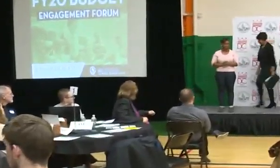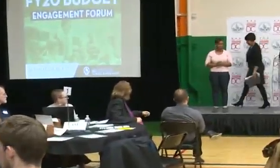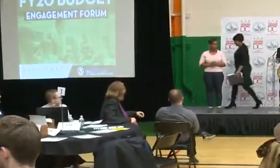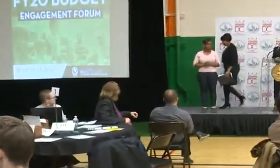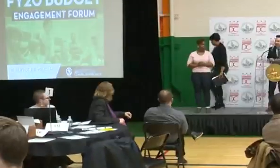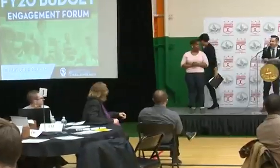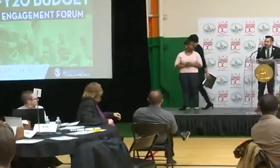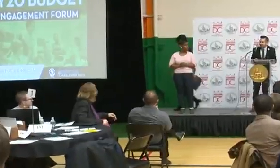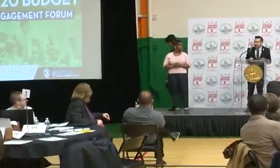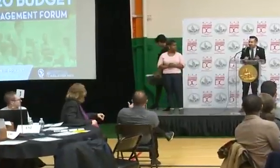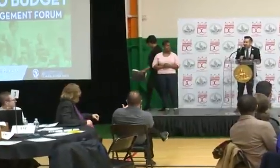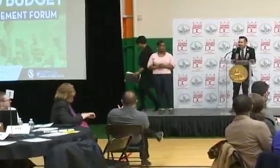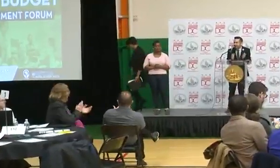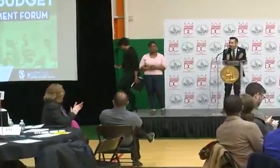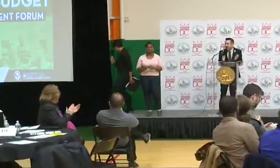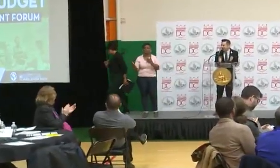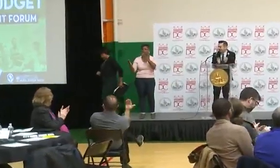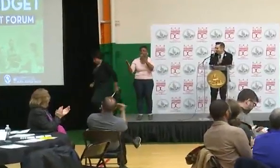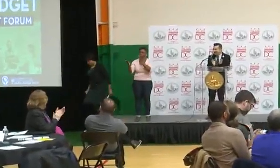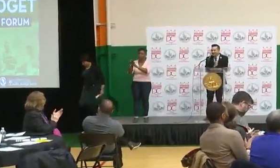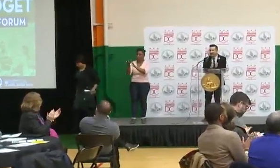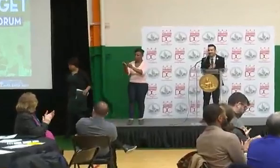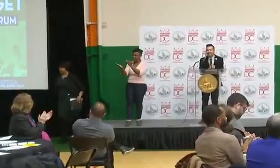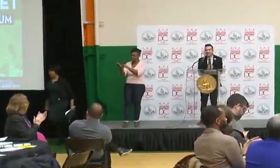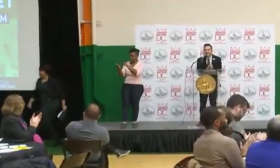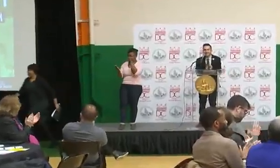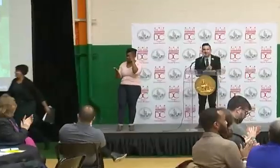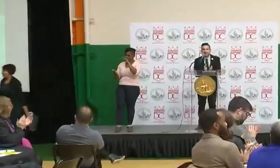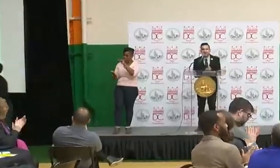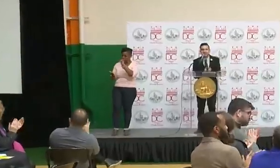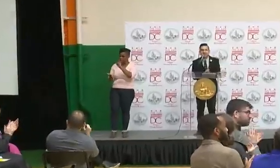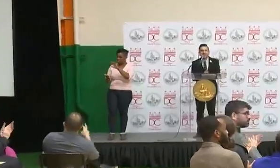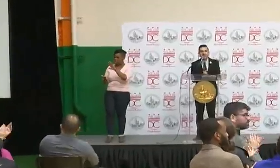Thank you so much, Mayor. And let's have another round of applause for Mayor Bowser.